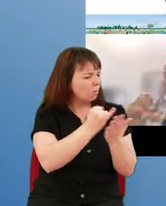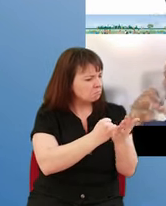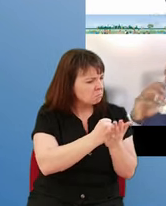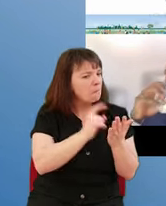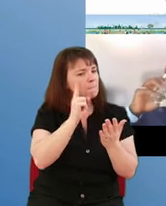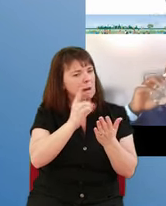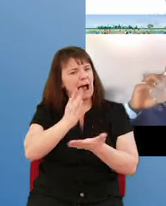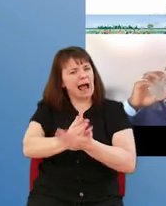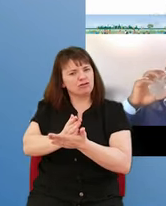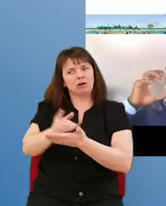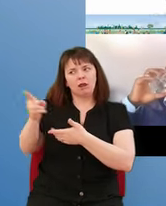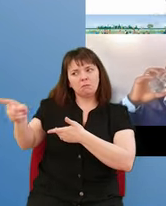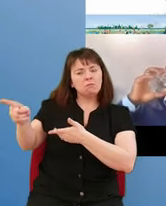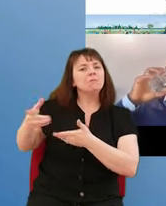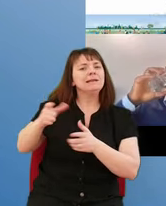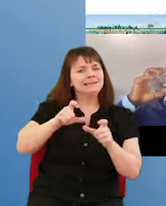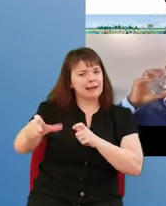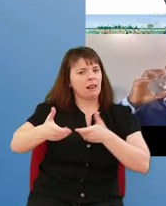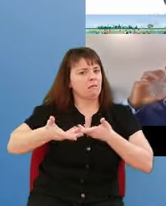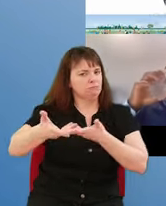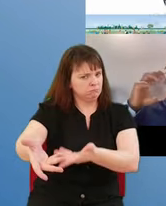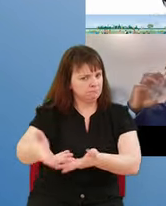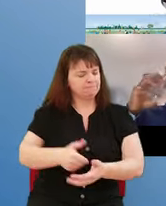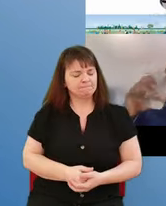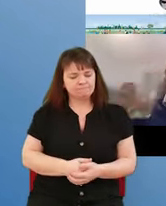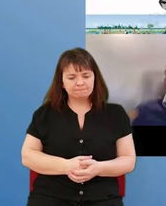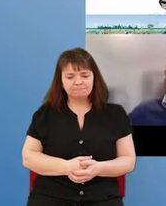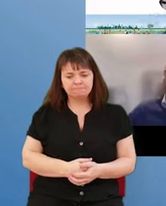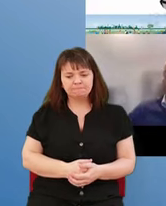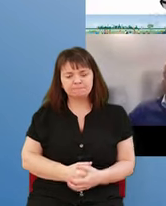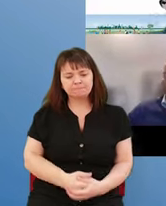in our system if needed. Thank you.